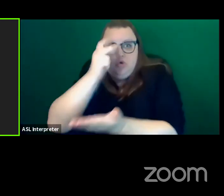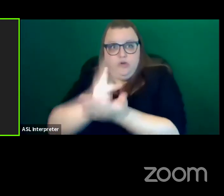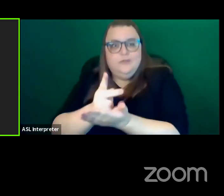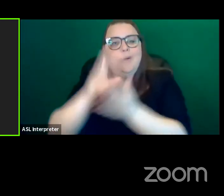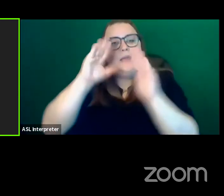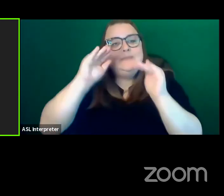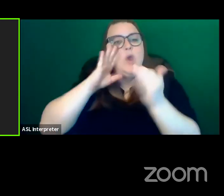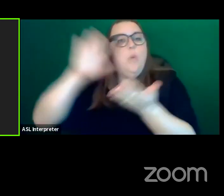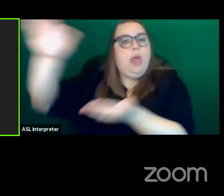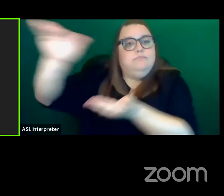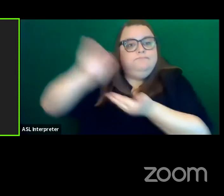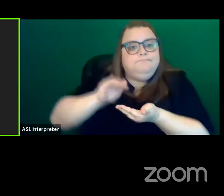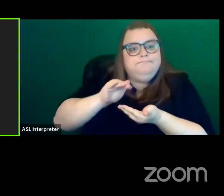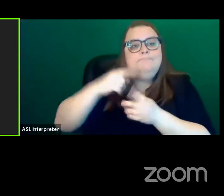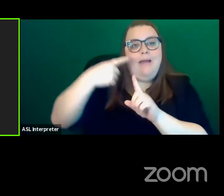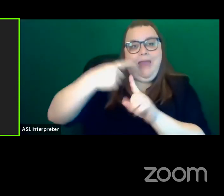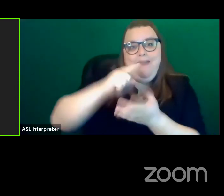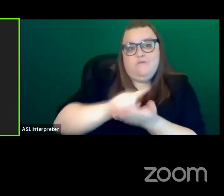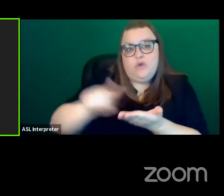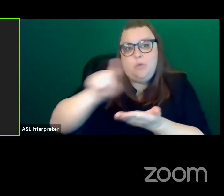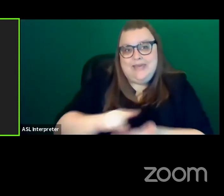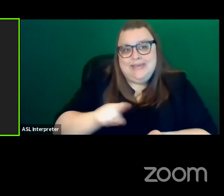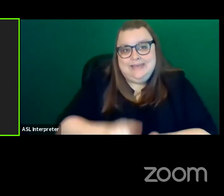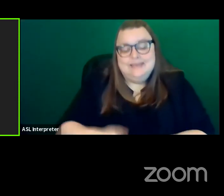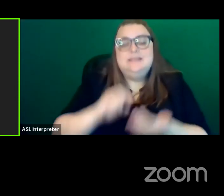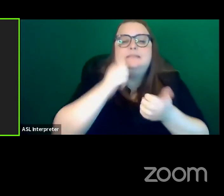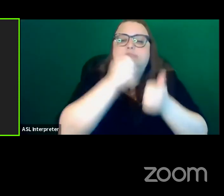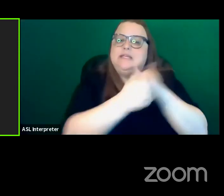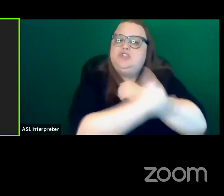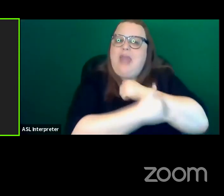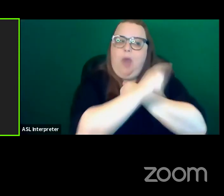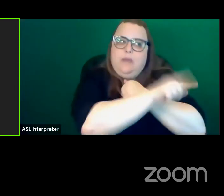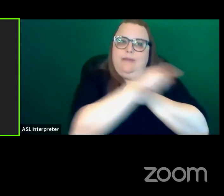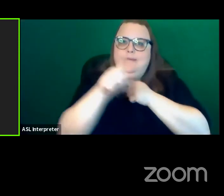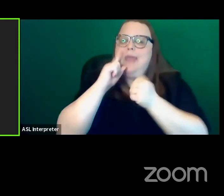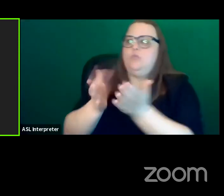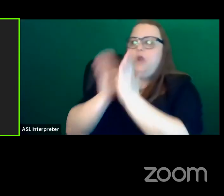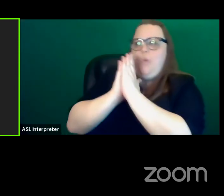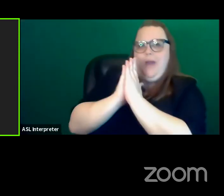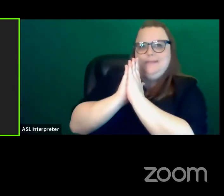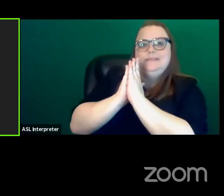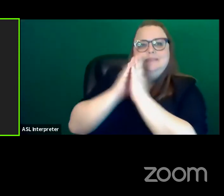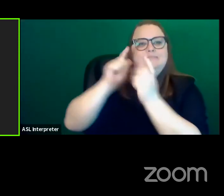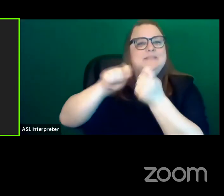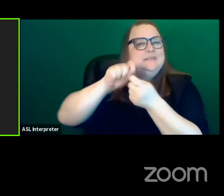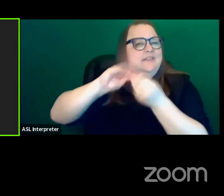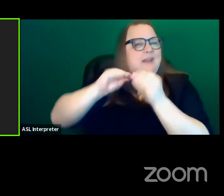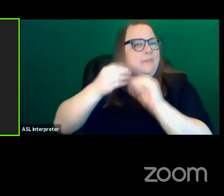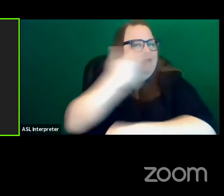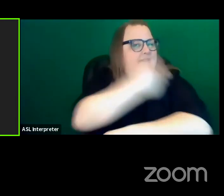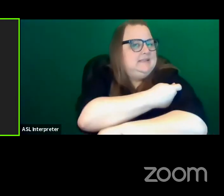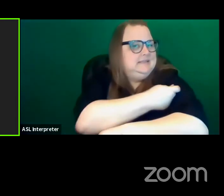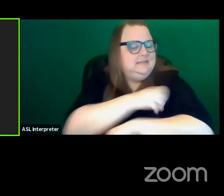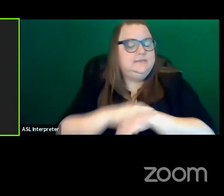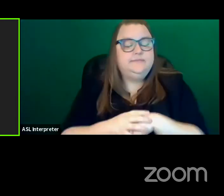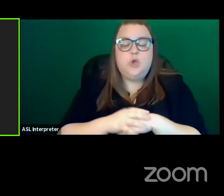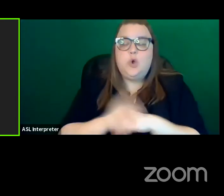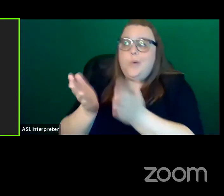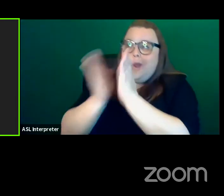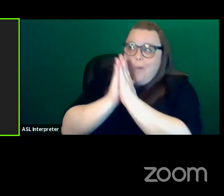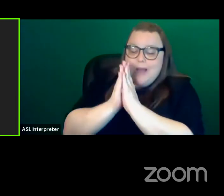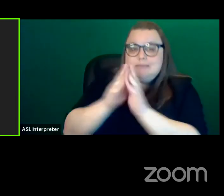county will be able to submit their request for the vaccine. These requests and the monitoring of vaccination and distribution will